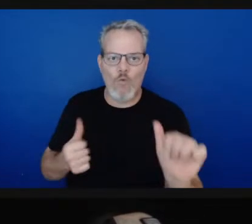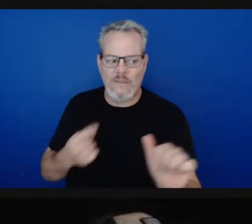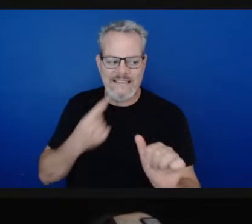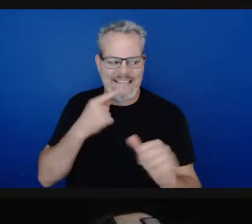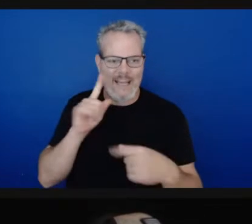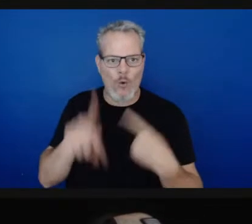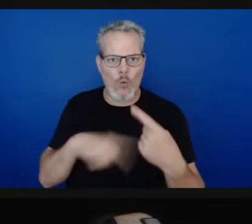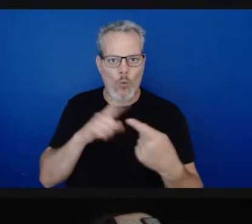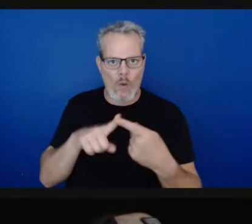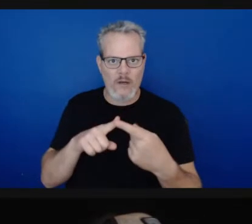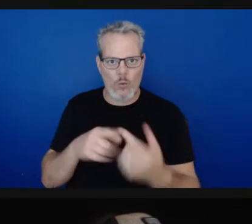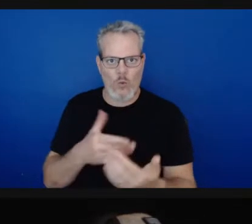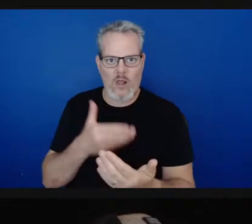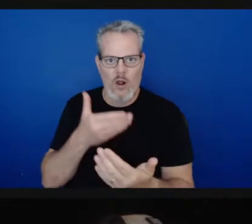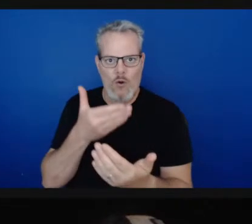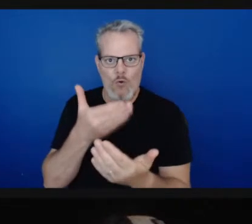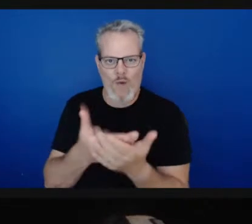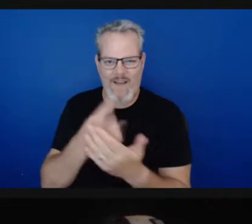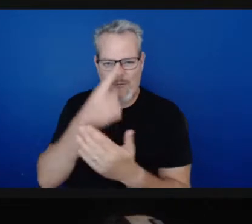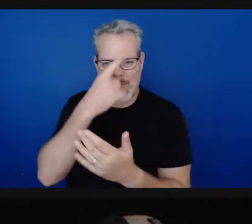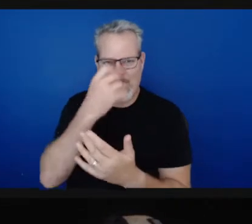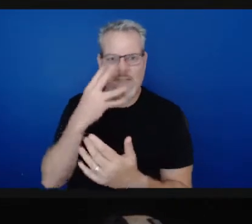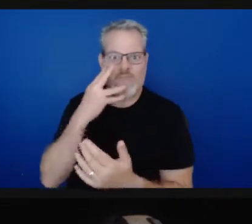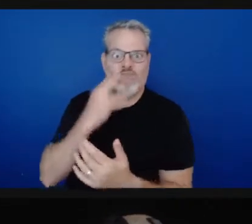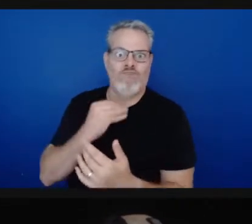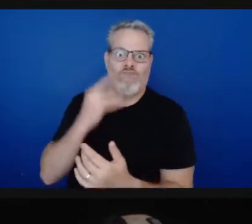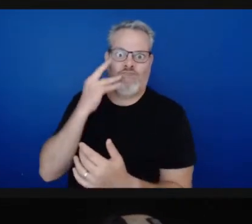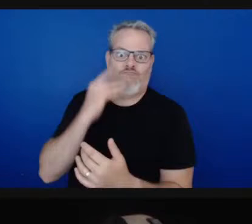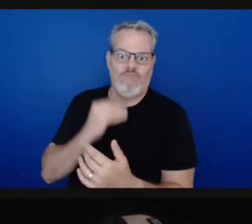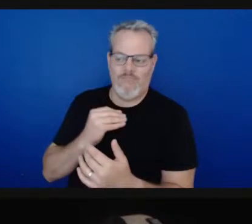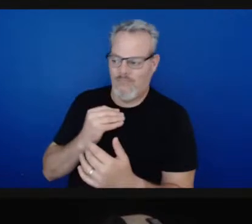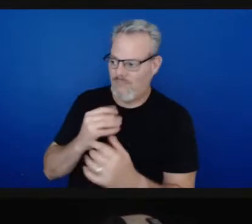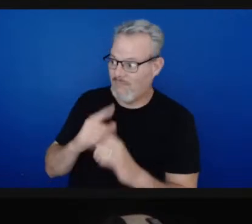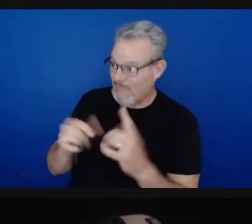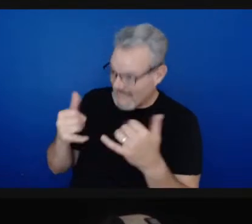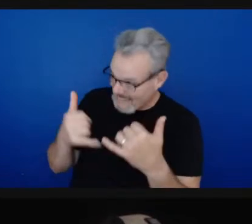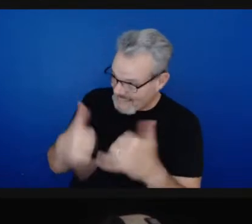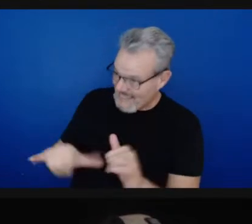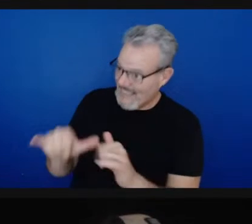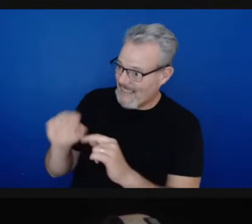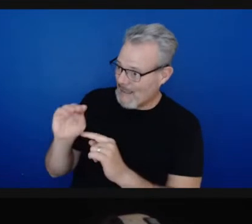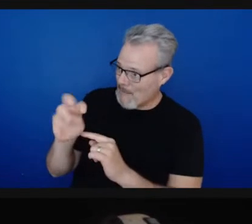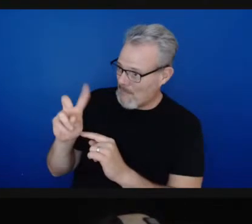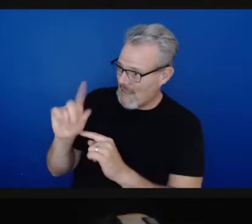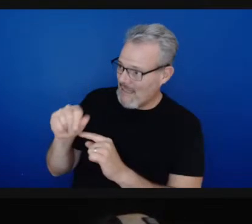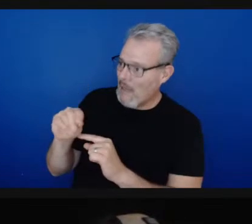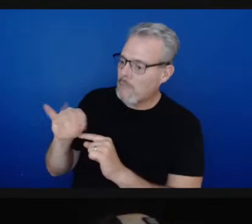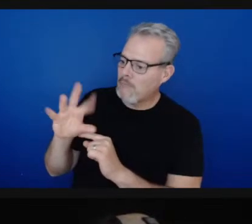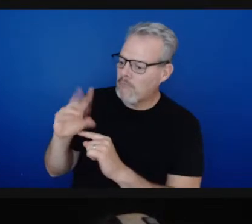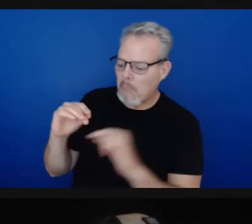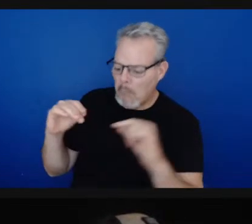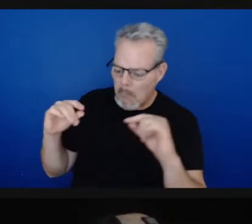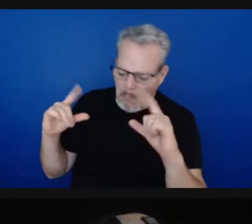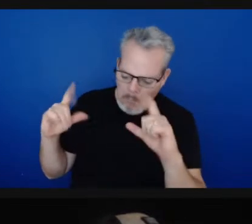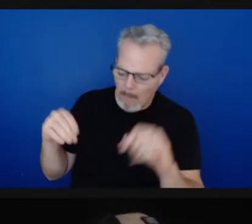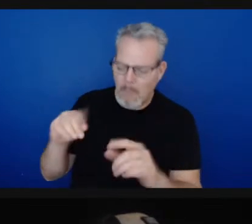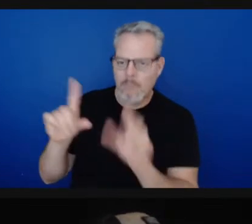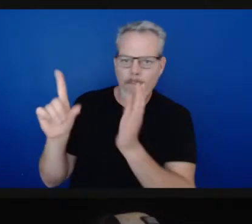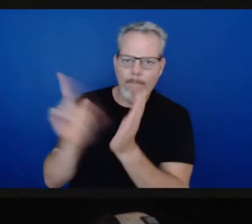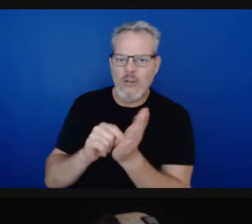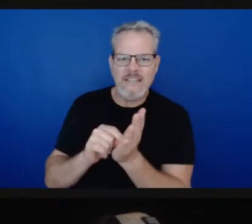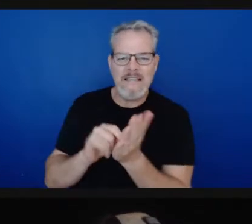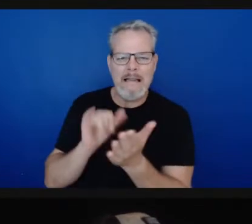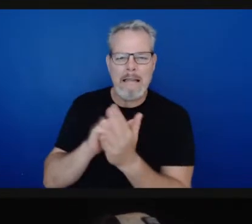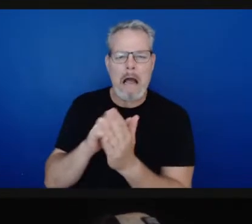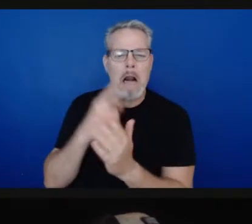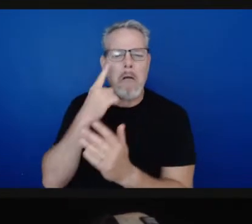there, having gone through this experience. And somehow the media still found a way to snapshot an estimate that didn't really exist of that 2 days. Oh, it'll be